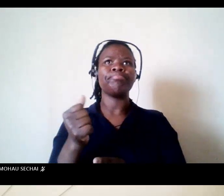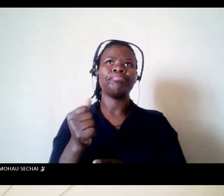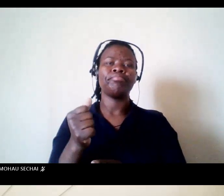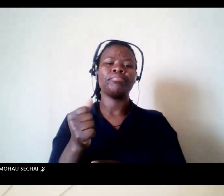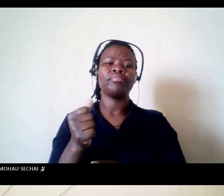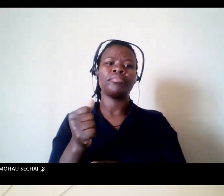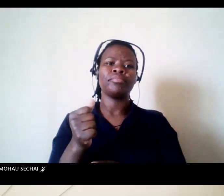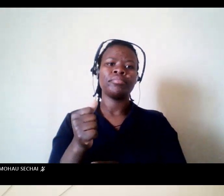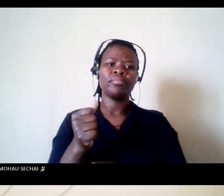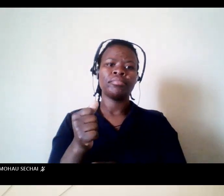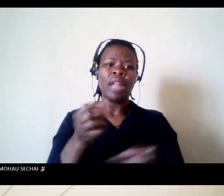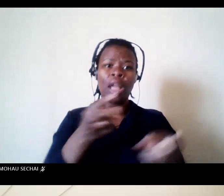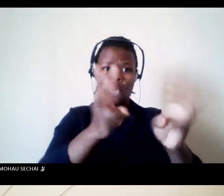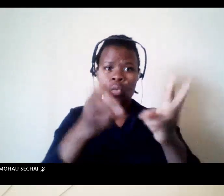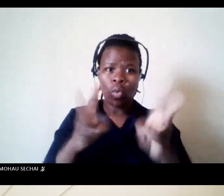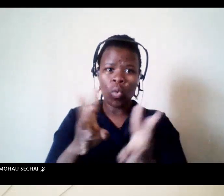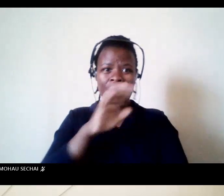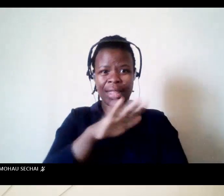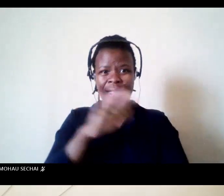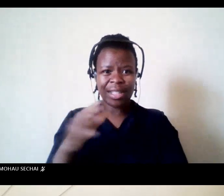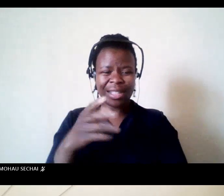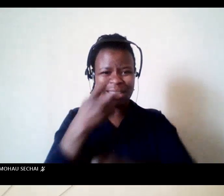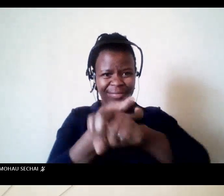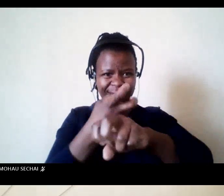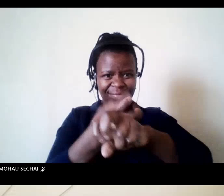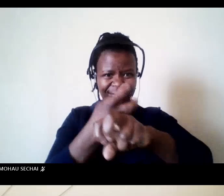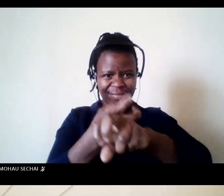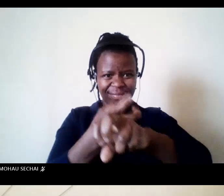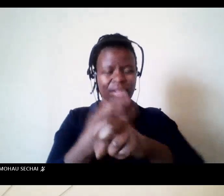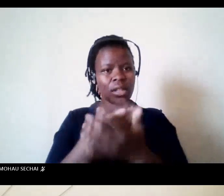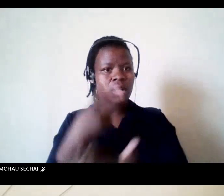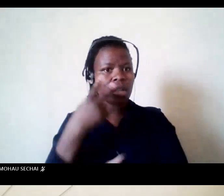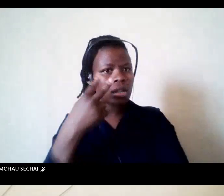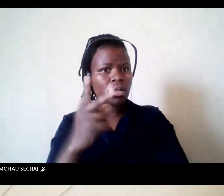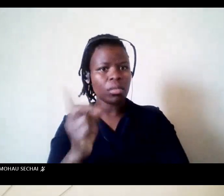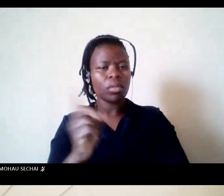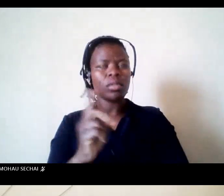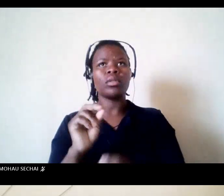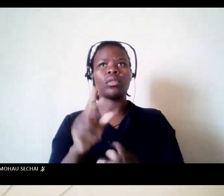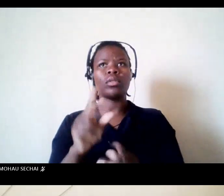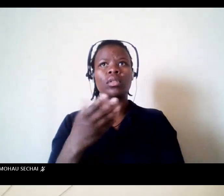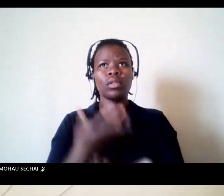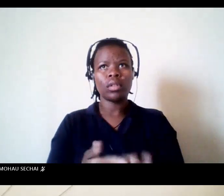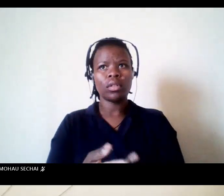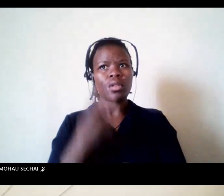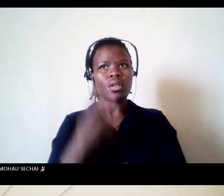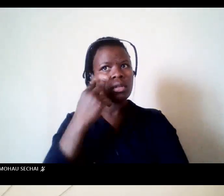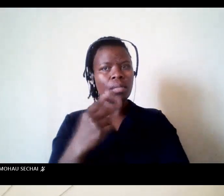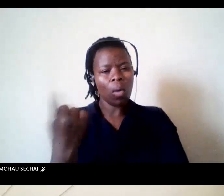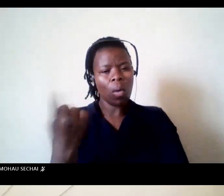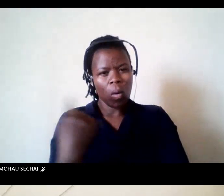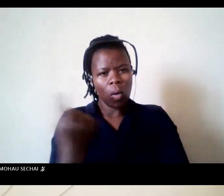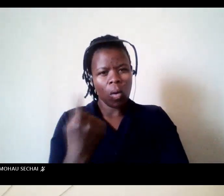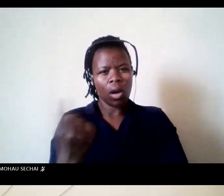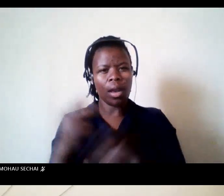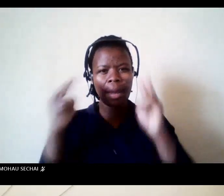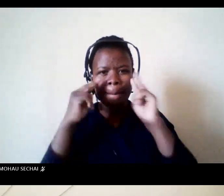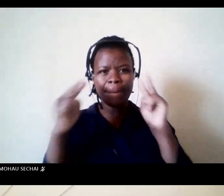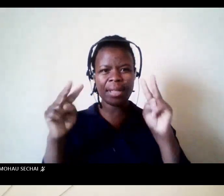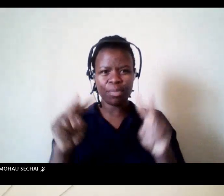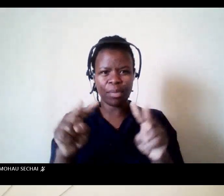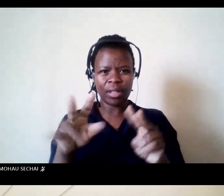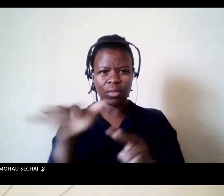child, it would have been difficult for me to look holistically or just to look at only the perspective of the caregiver. But